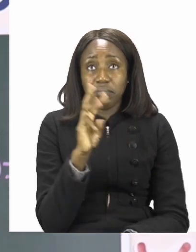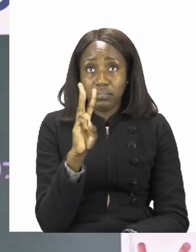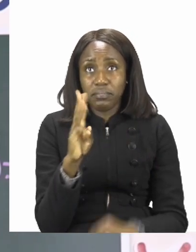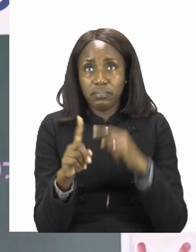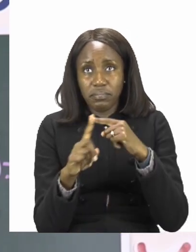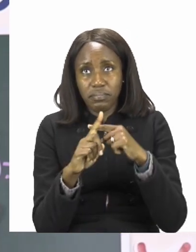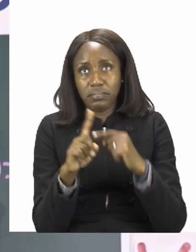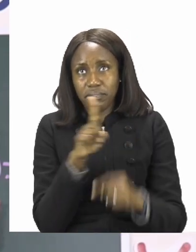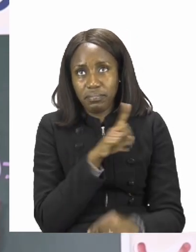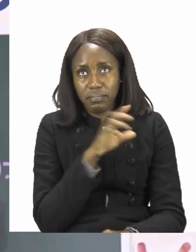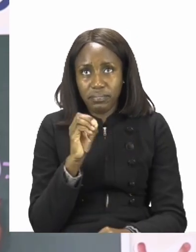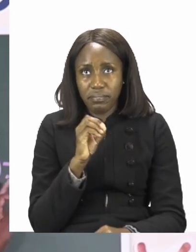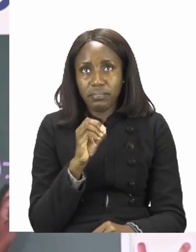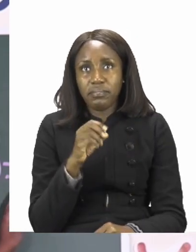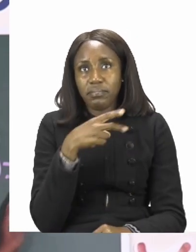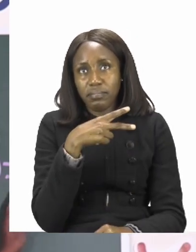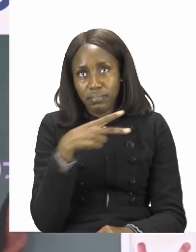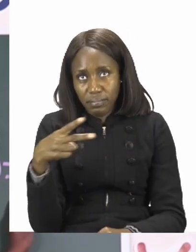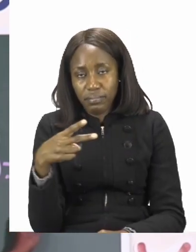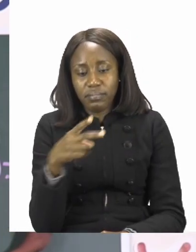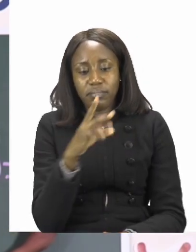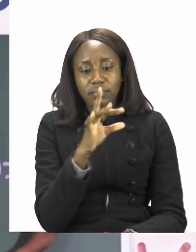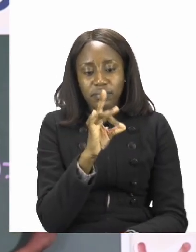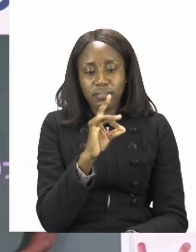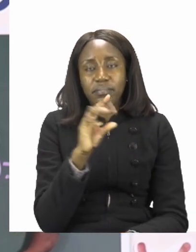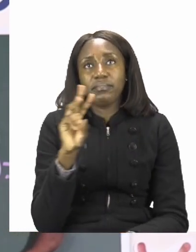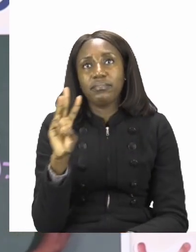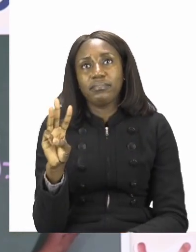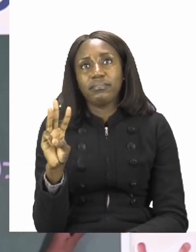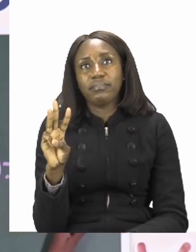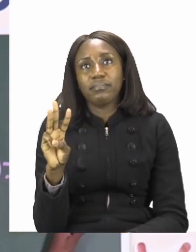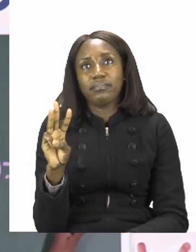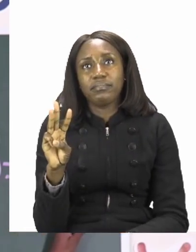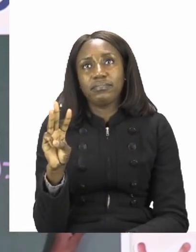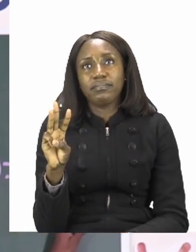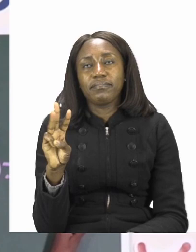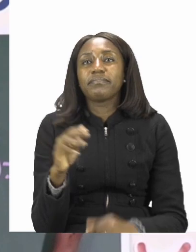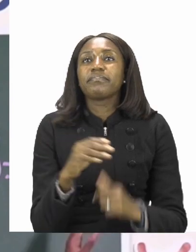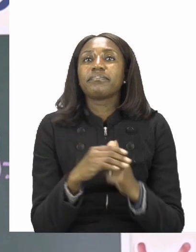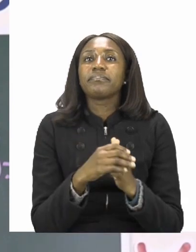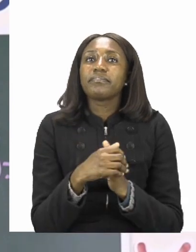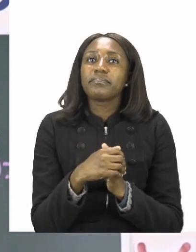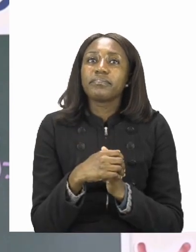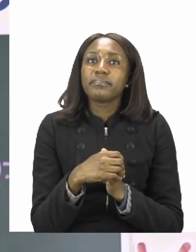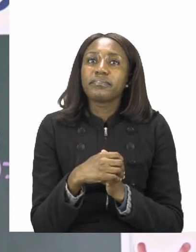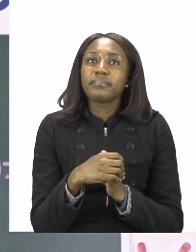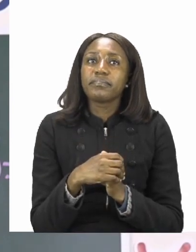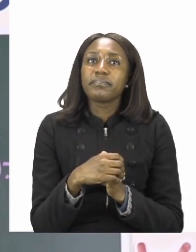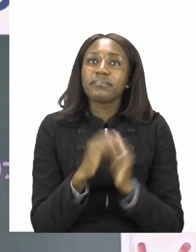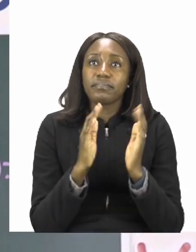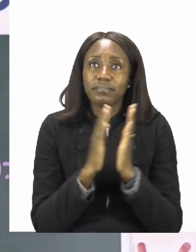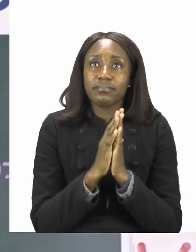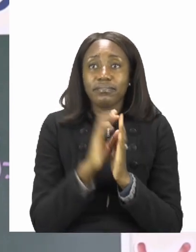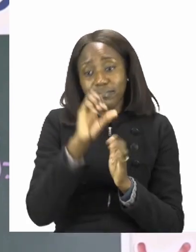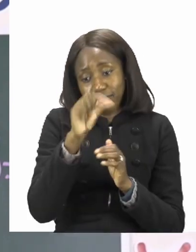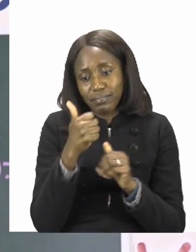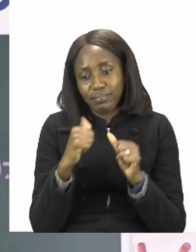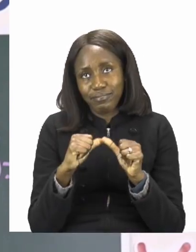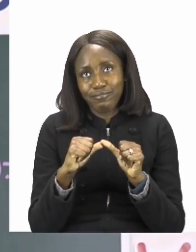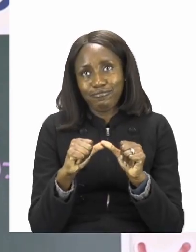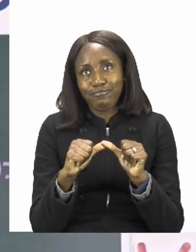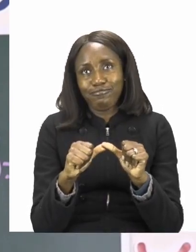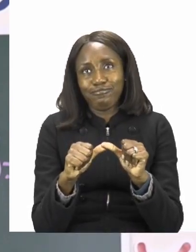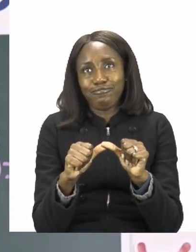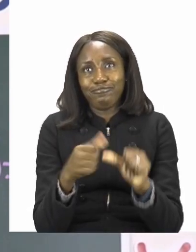73 plus 10 will give us 83. So go ahead and do this exercise